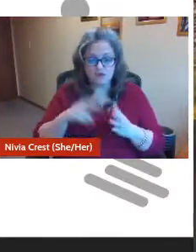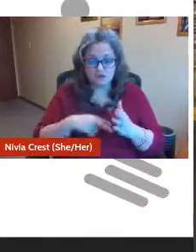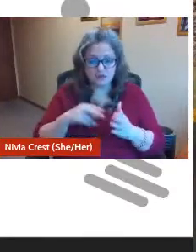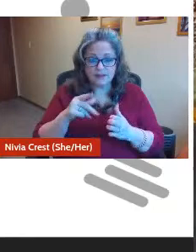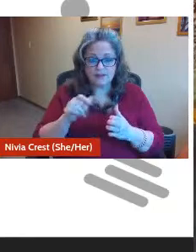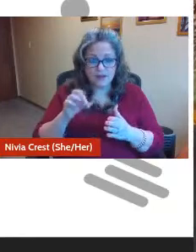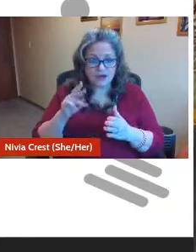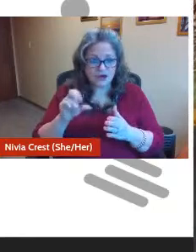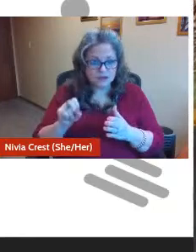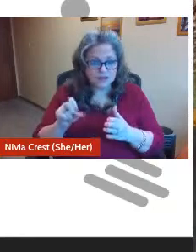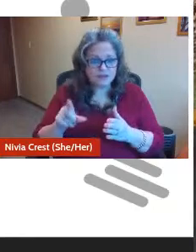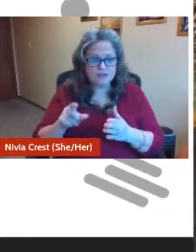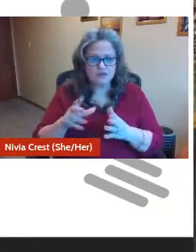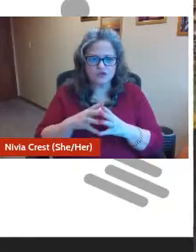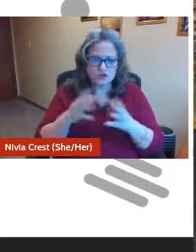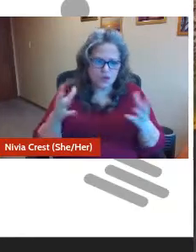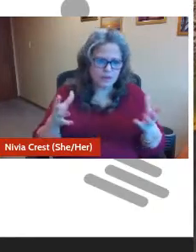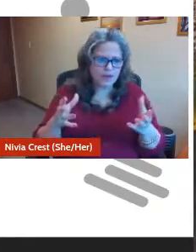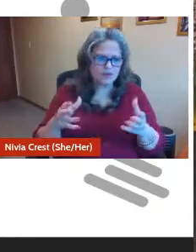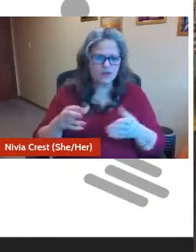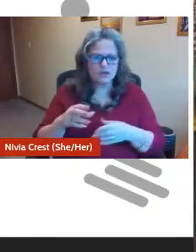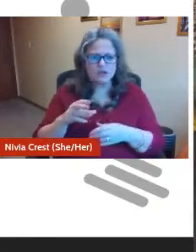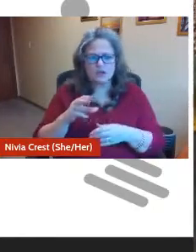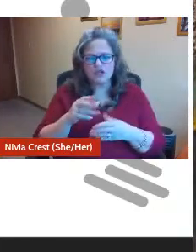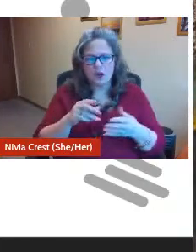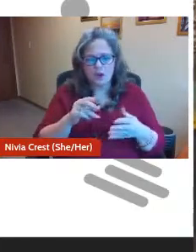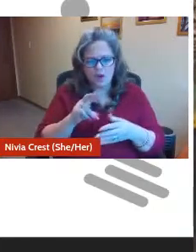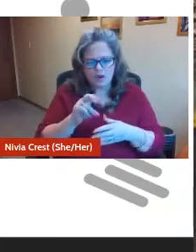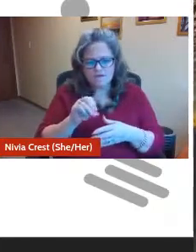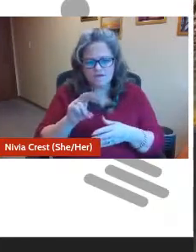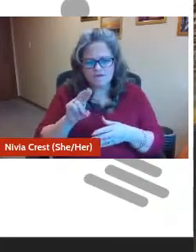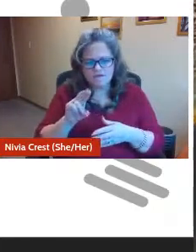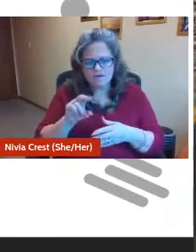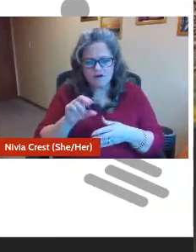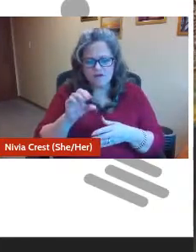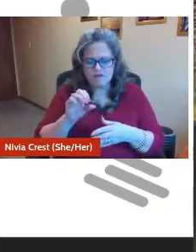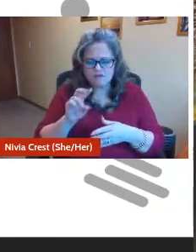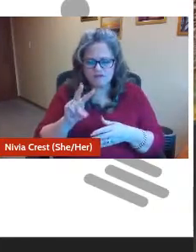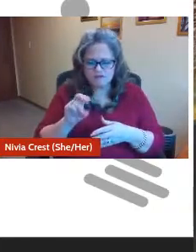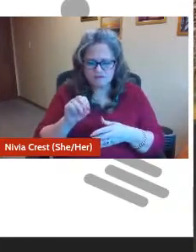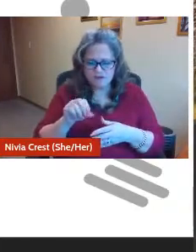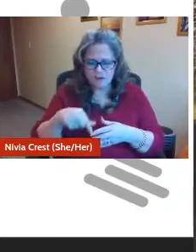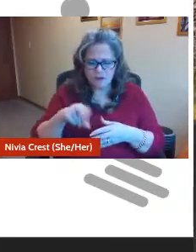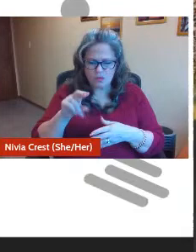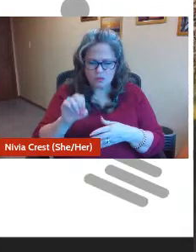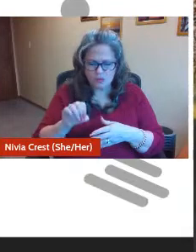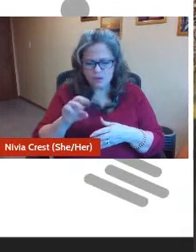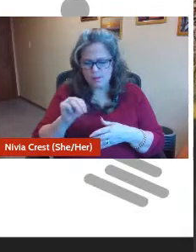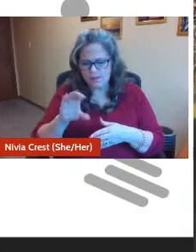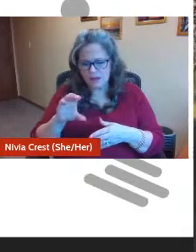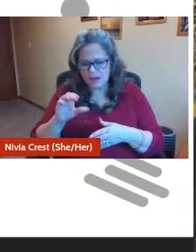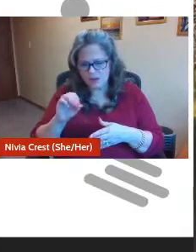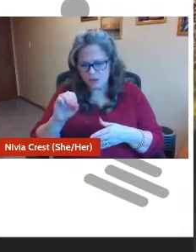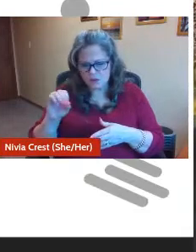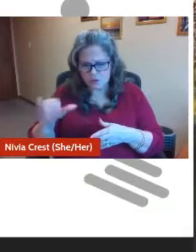the Voig and McCoy and all them, each one some pattern plus simplicity. So each one of